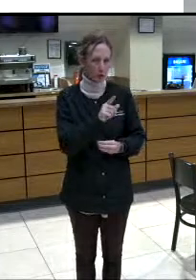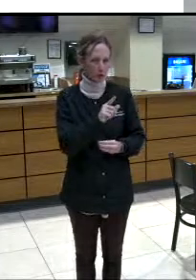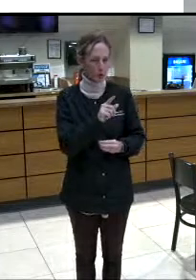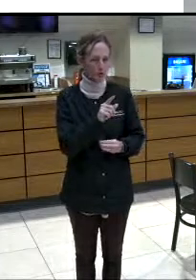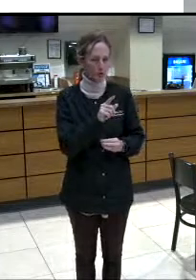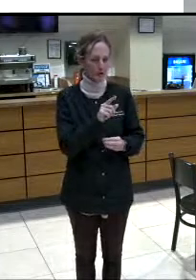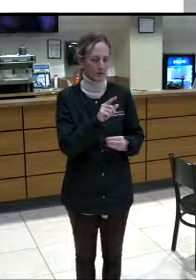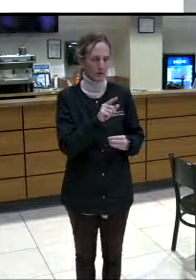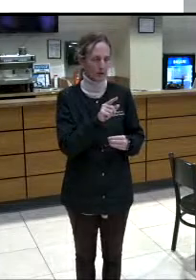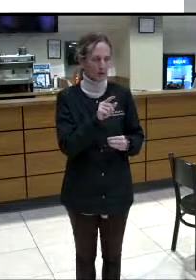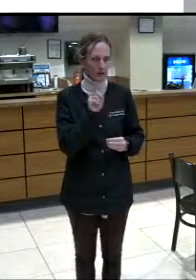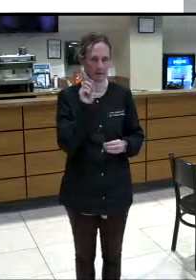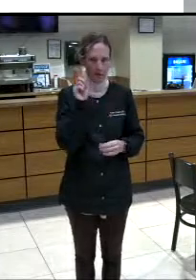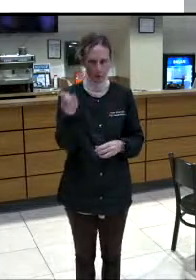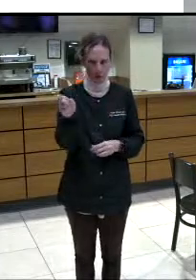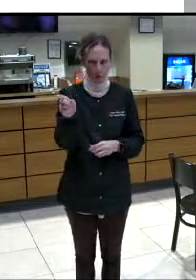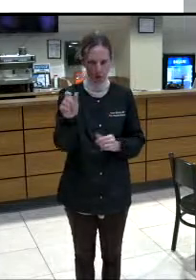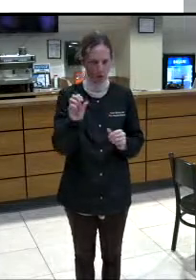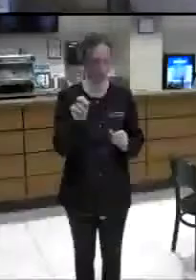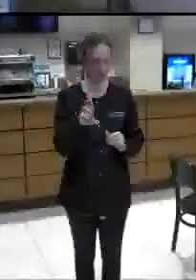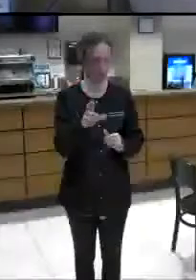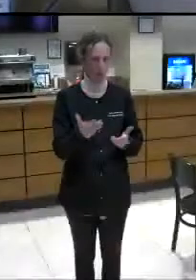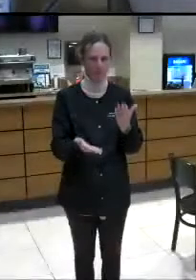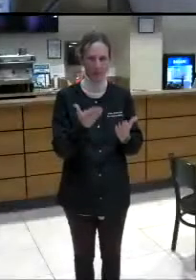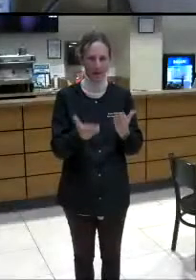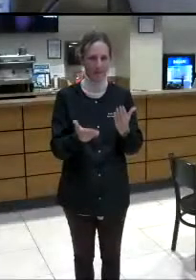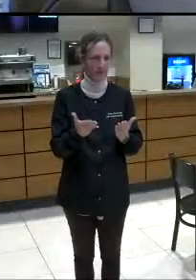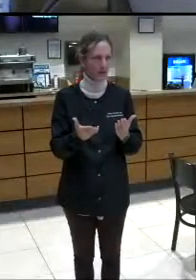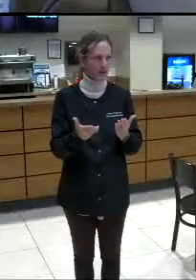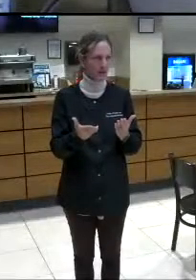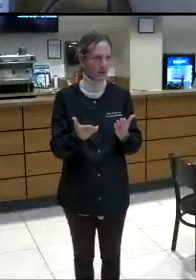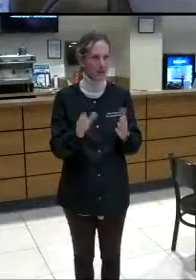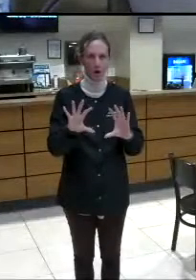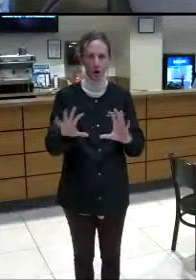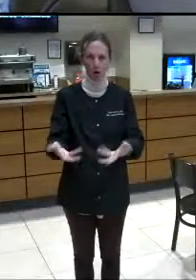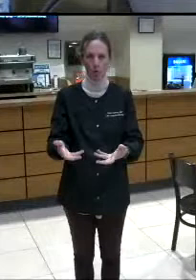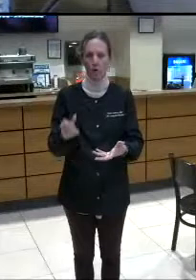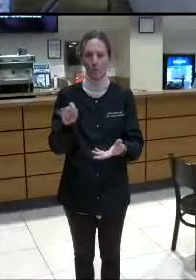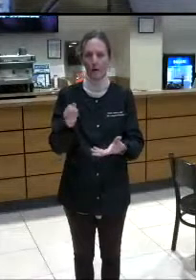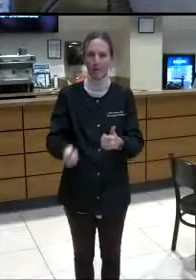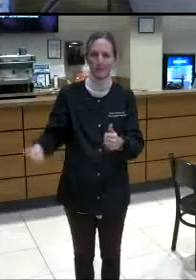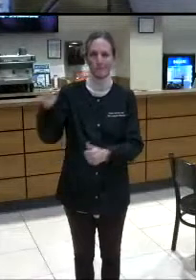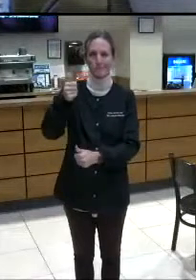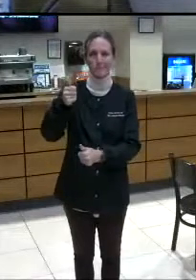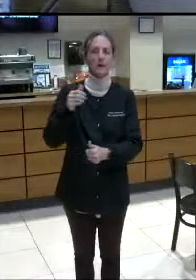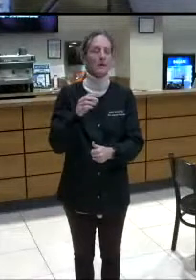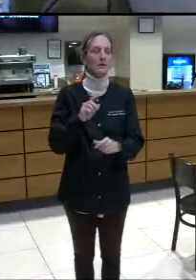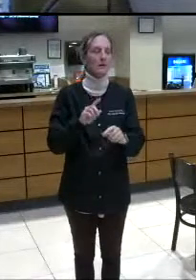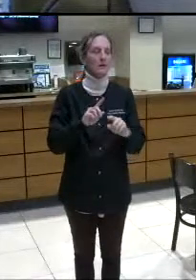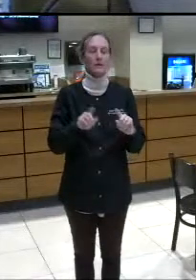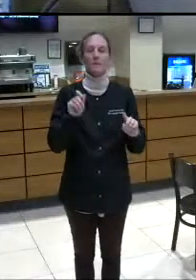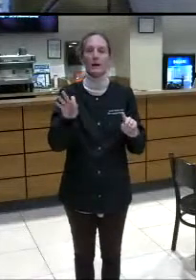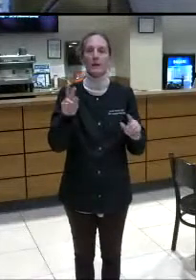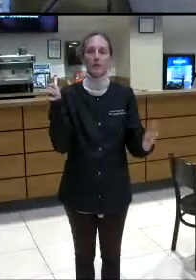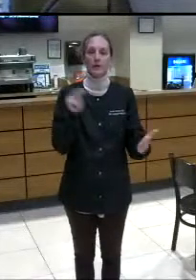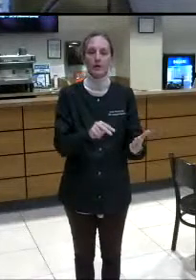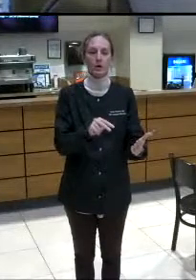be you or maybe a group of the chiefs, but when we look at or